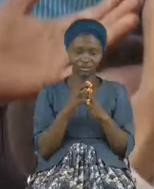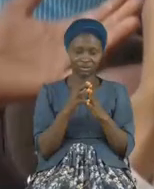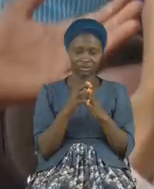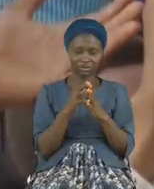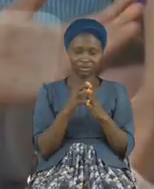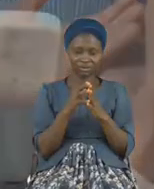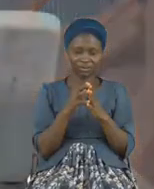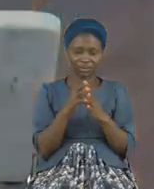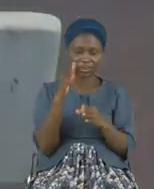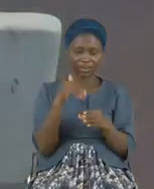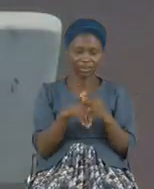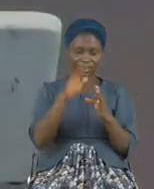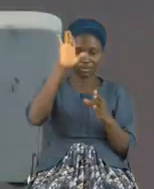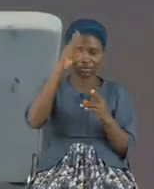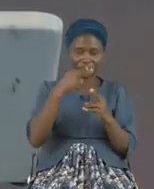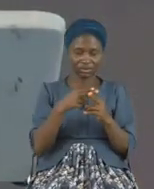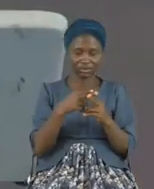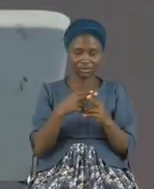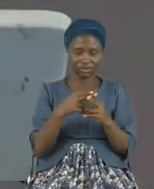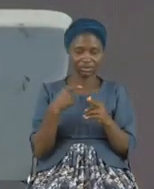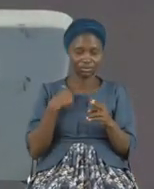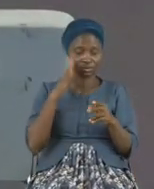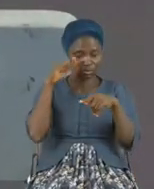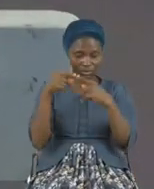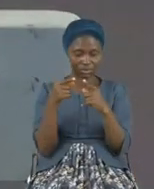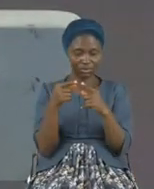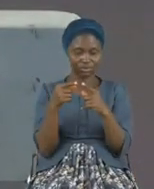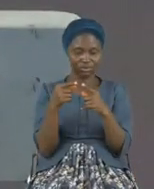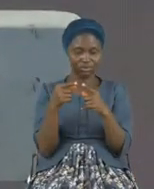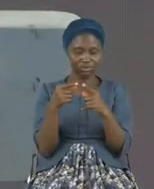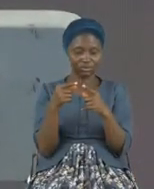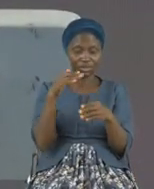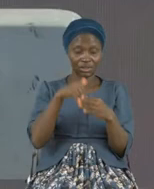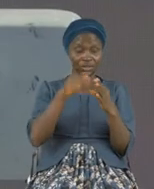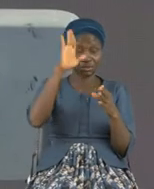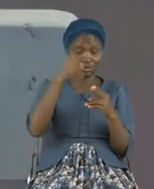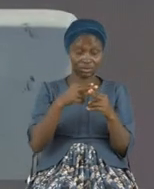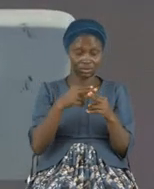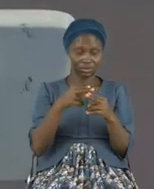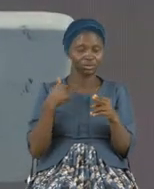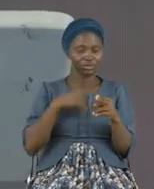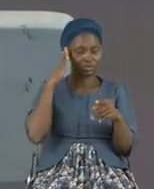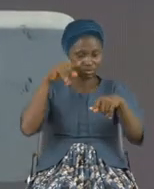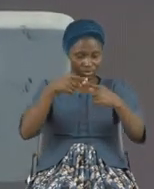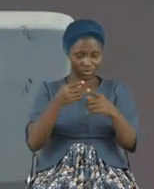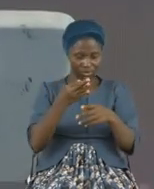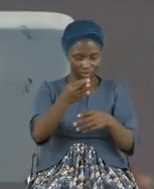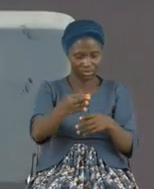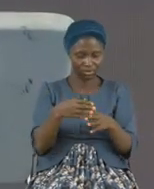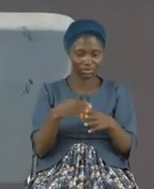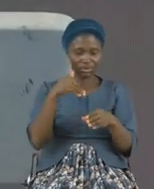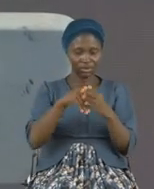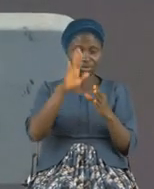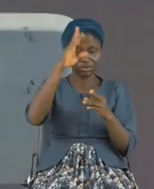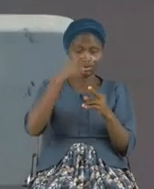In your name we go. In your name we go forth. In your name